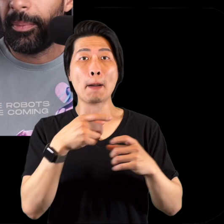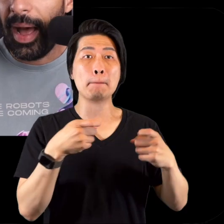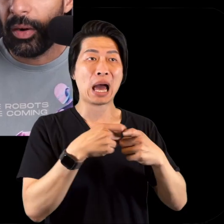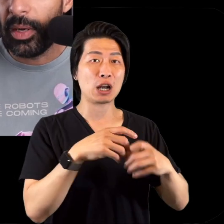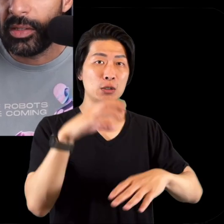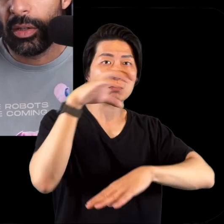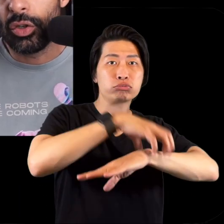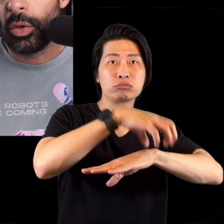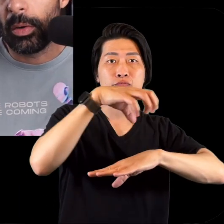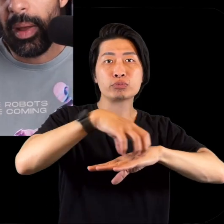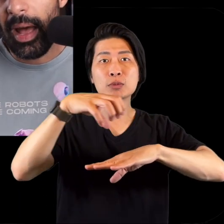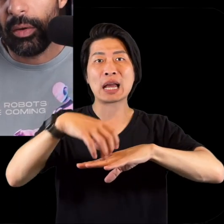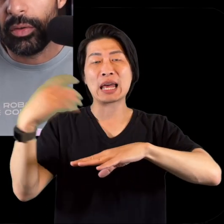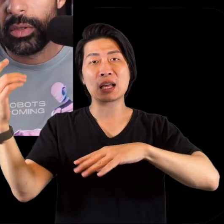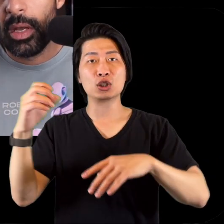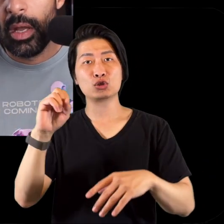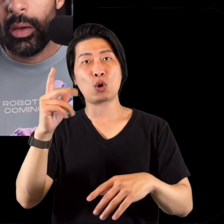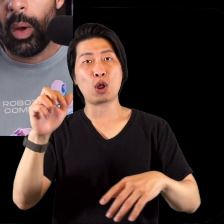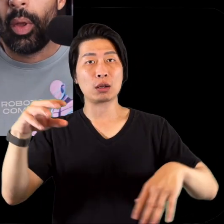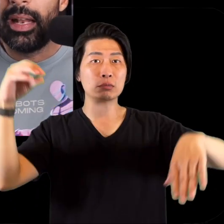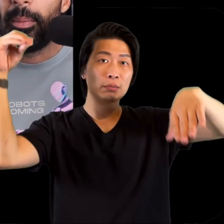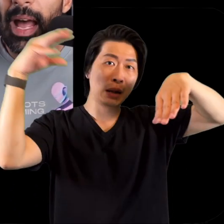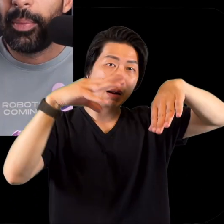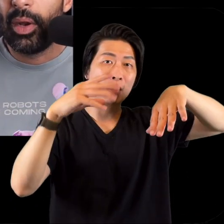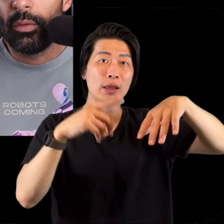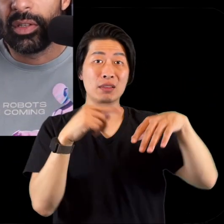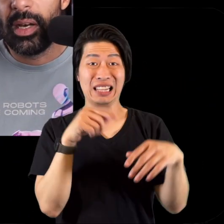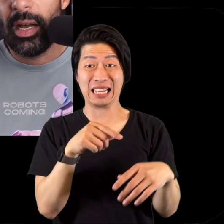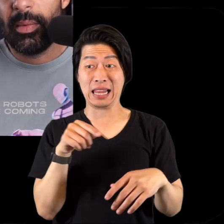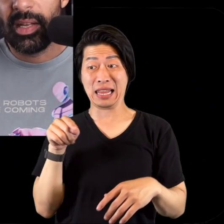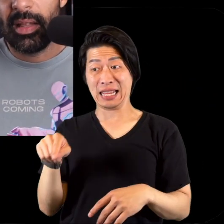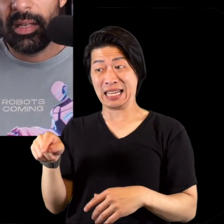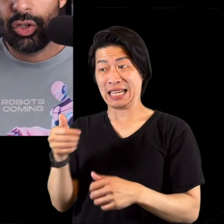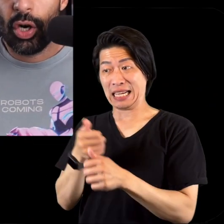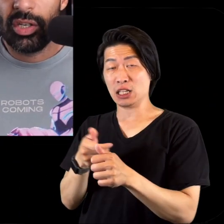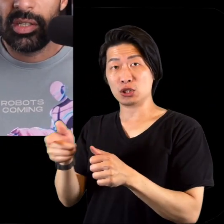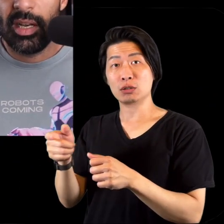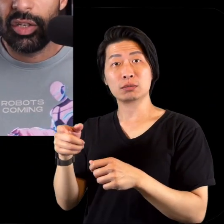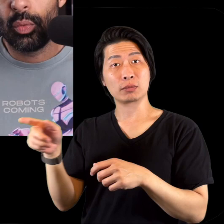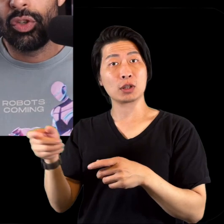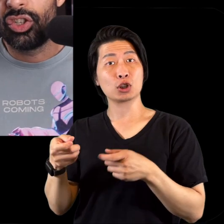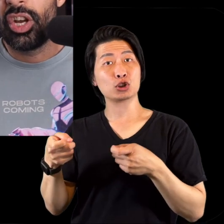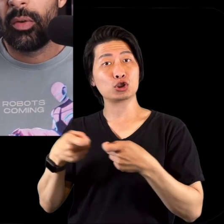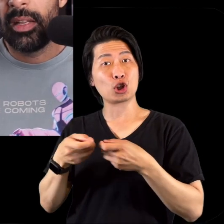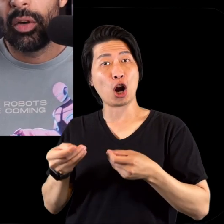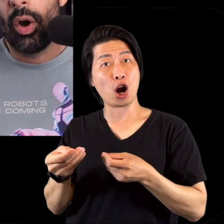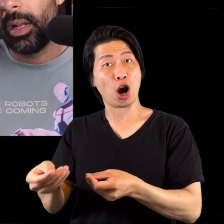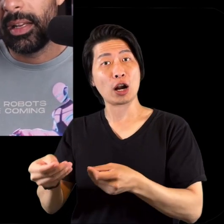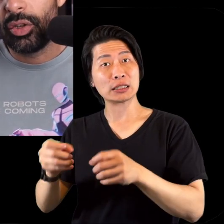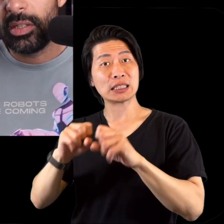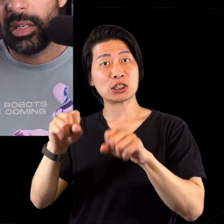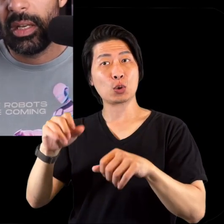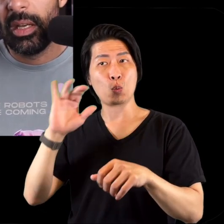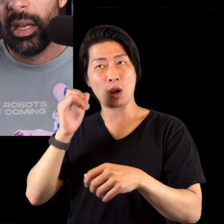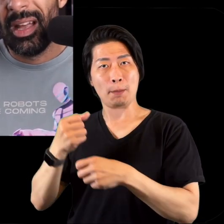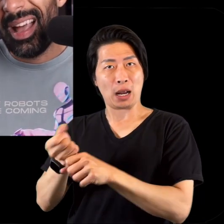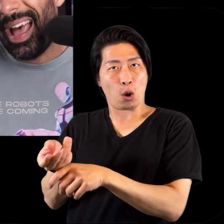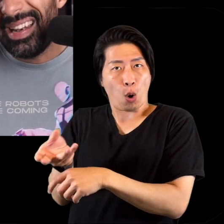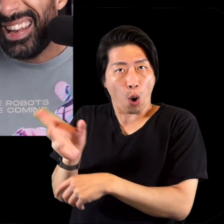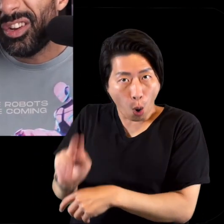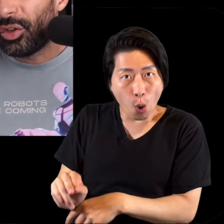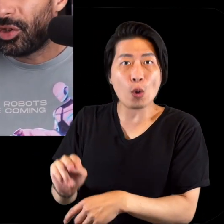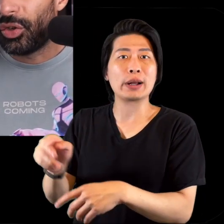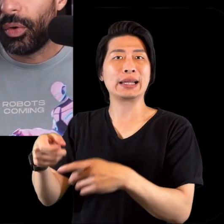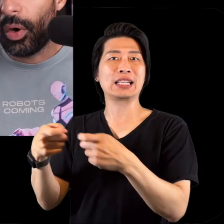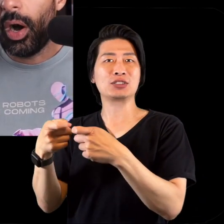of their batteries and their solar panels, what will end up happening over time is that these charging stations will just generate their own electricity